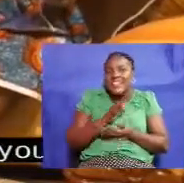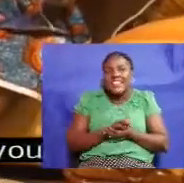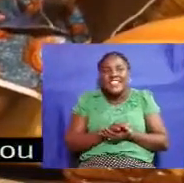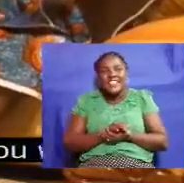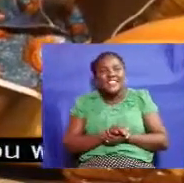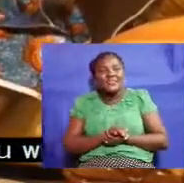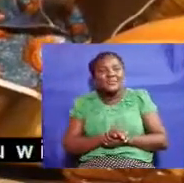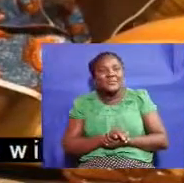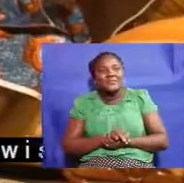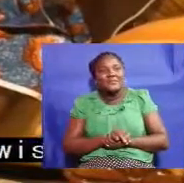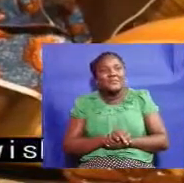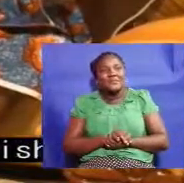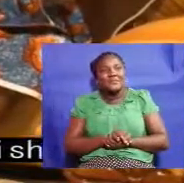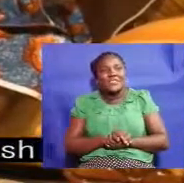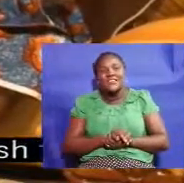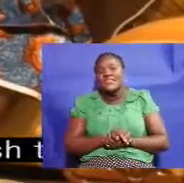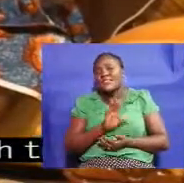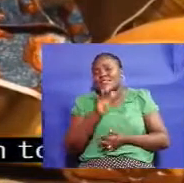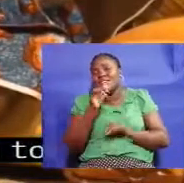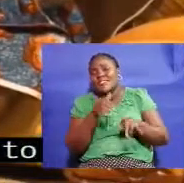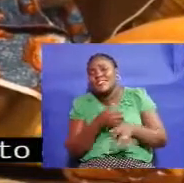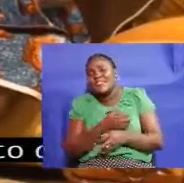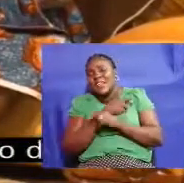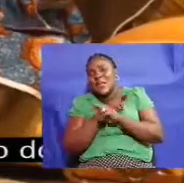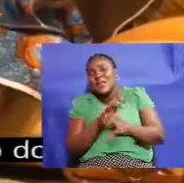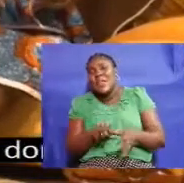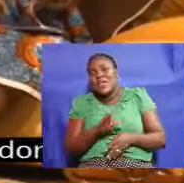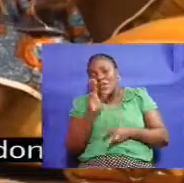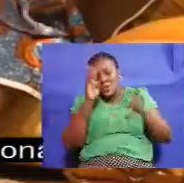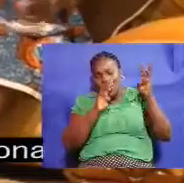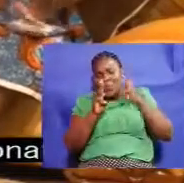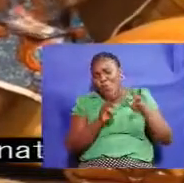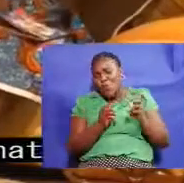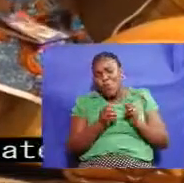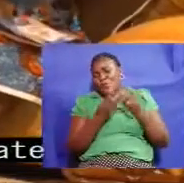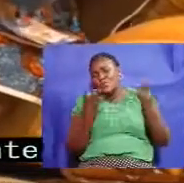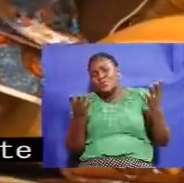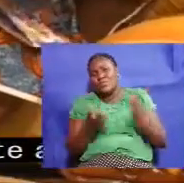When will you stop checking things? Abba, you are always checking everything.